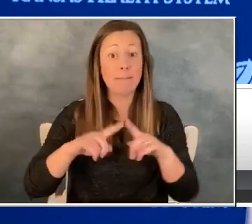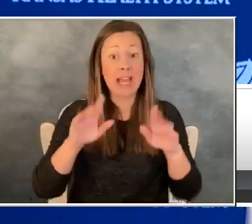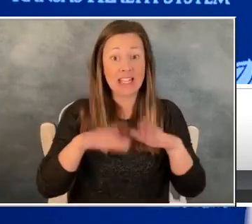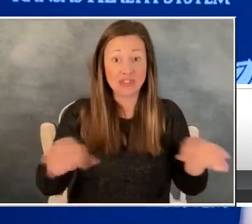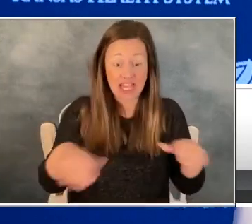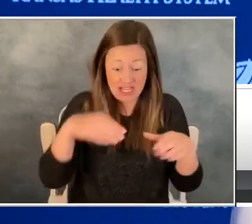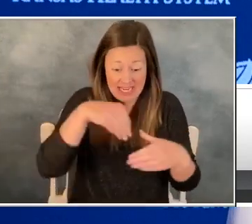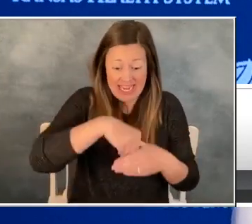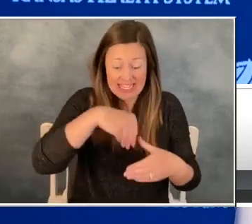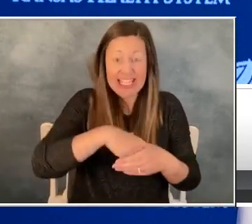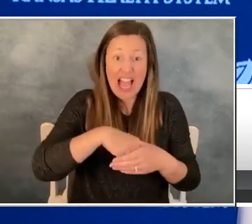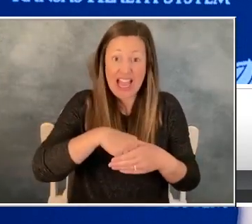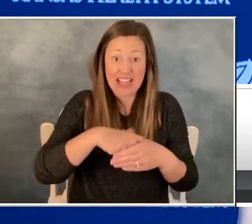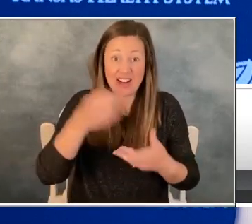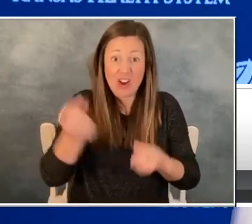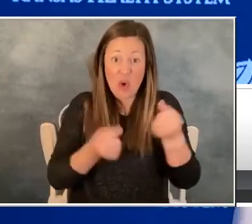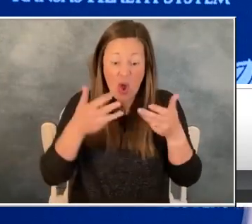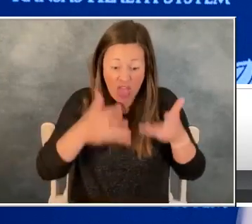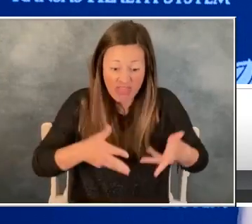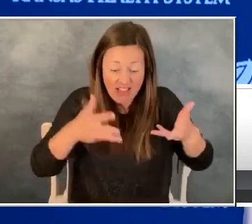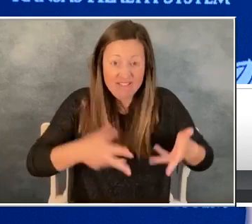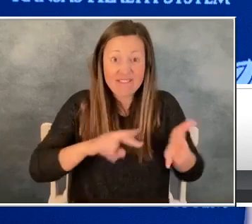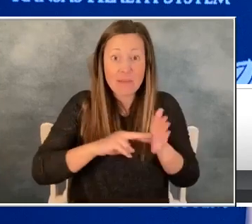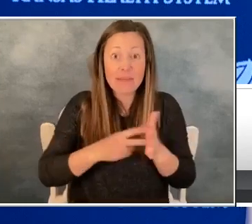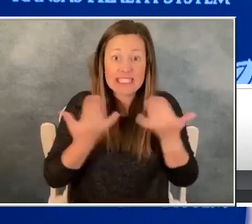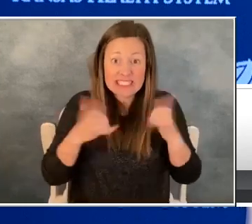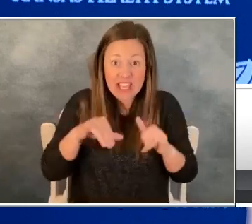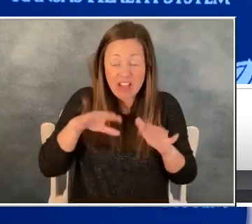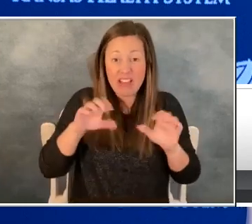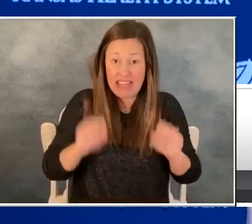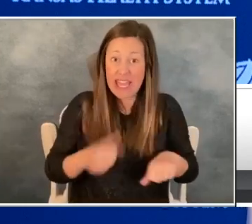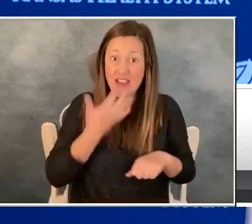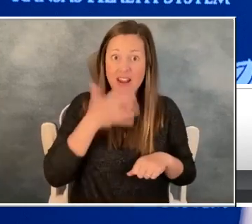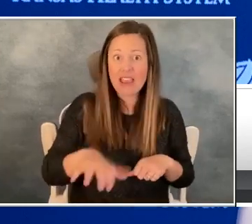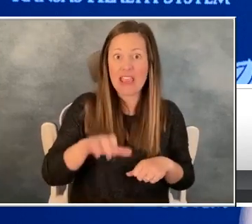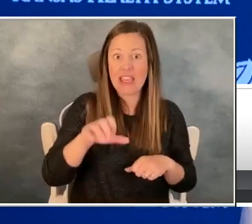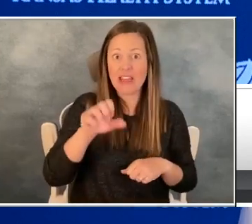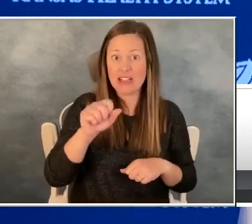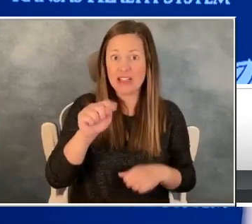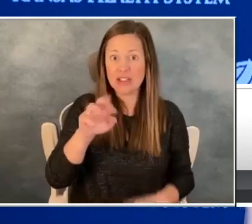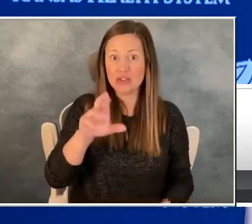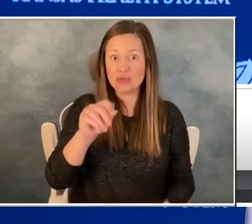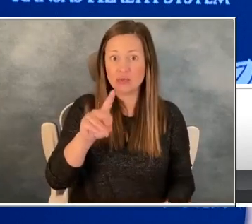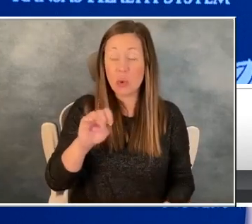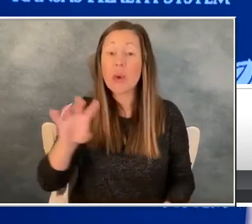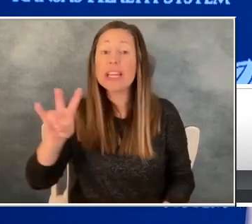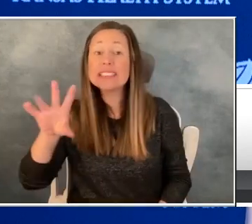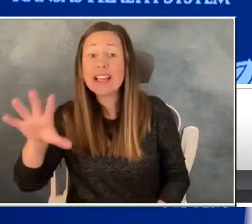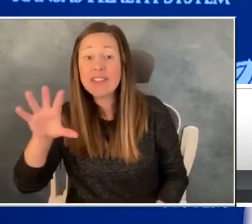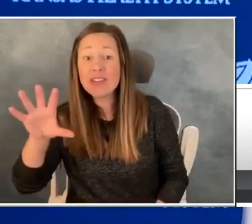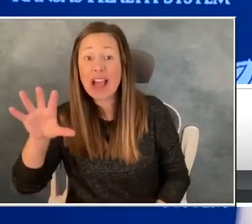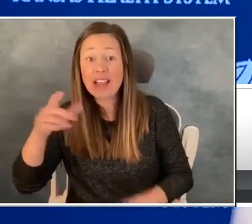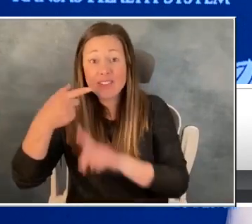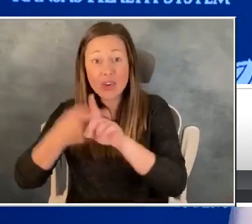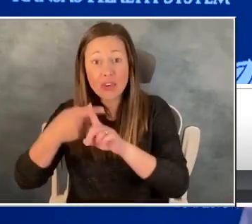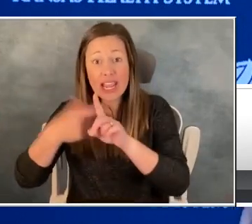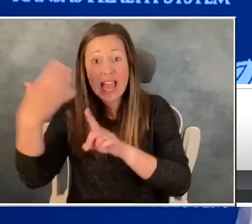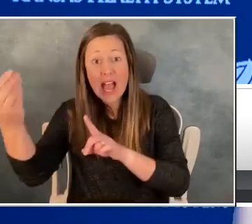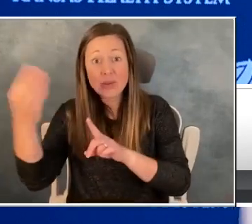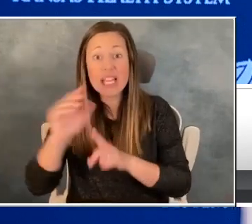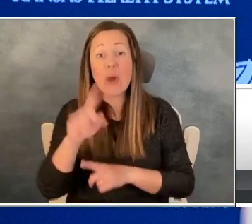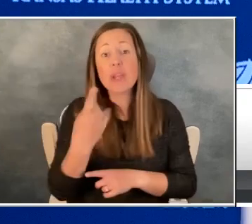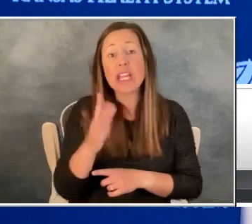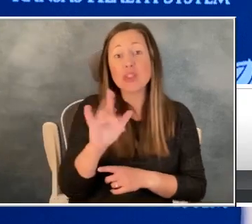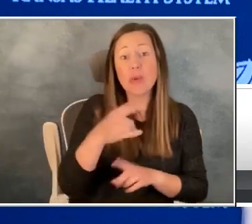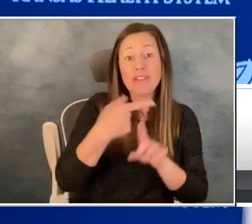heat stroke if they're left inside a car. In fact, if it's 75 degrees outside, it only takes 25 minutes for a car